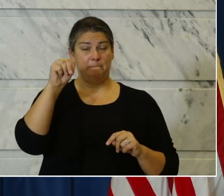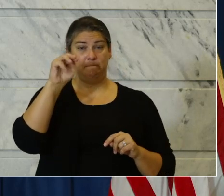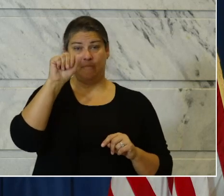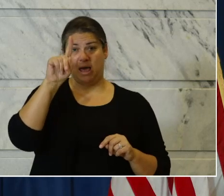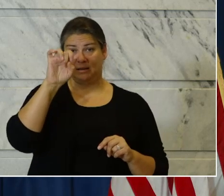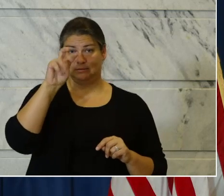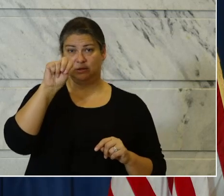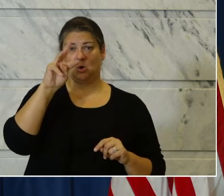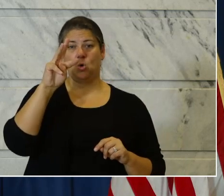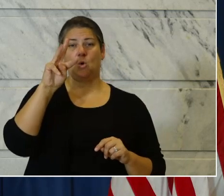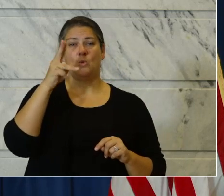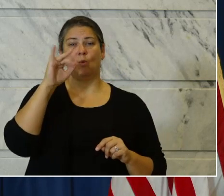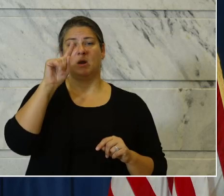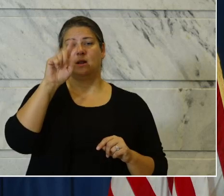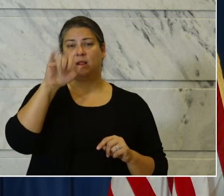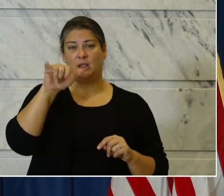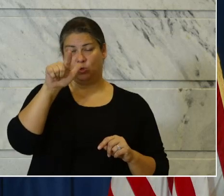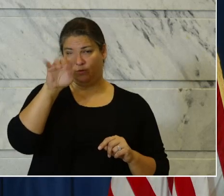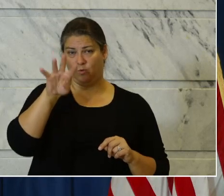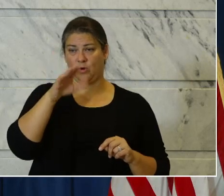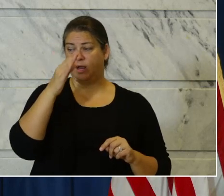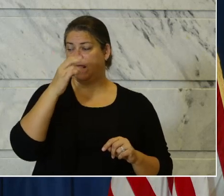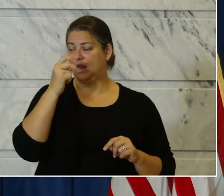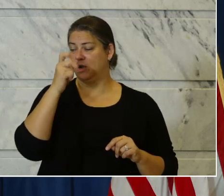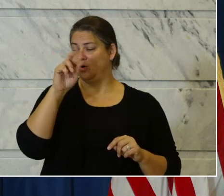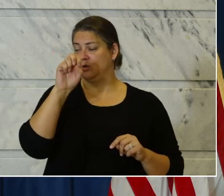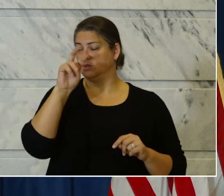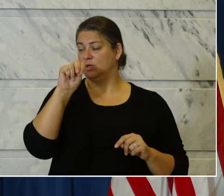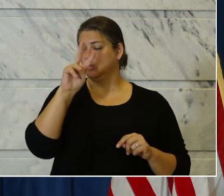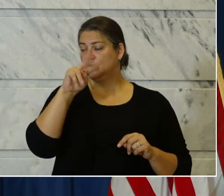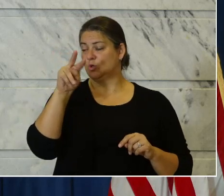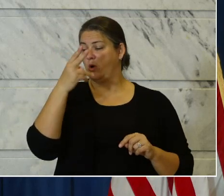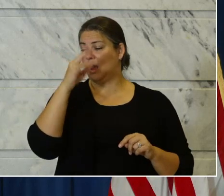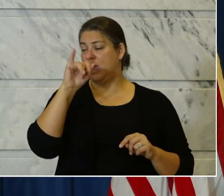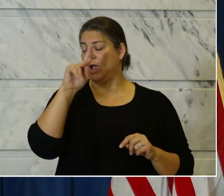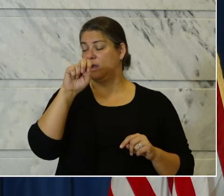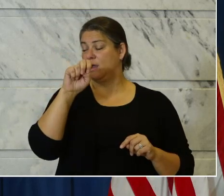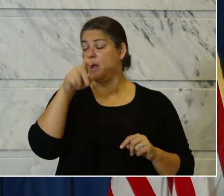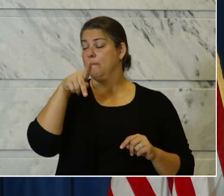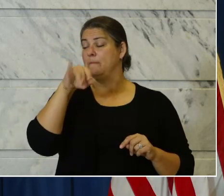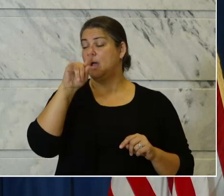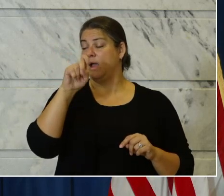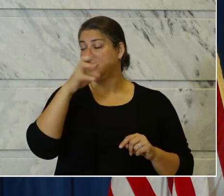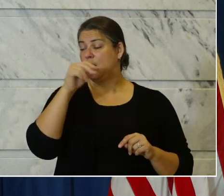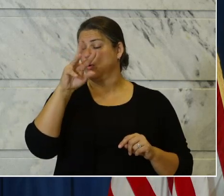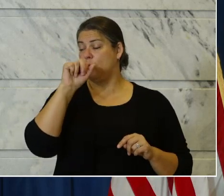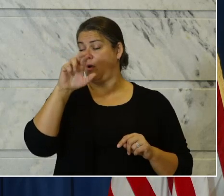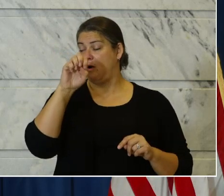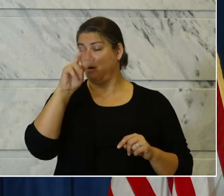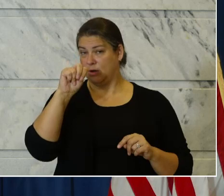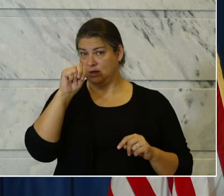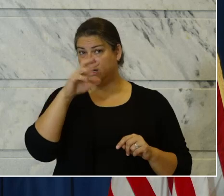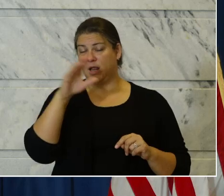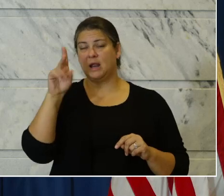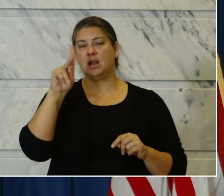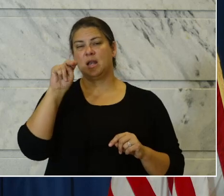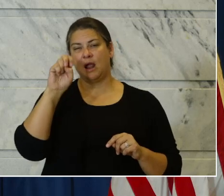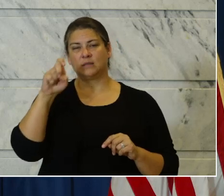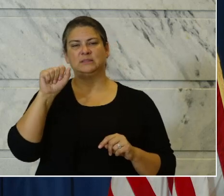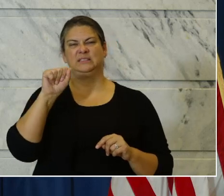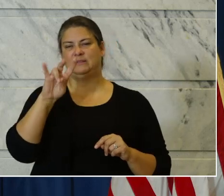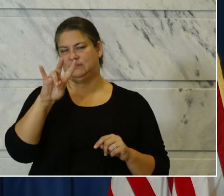Whitley 24, Henderson 22, Pike and Warren 21, Scott 20, Callaway and Knox